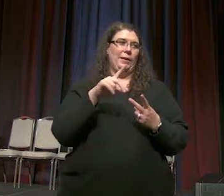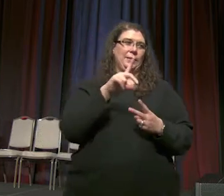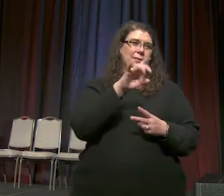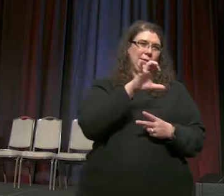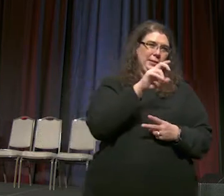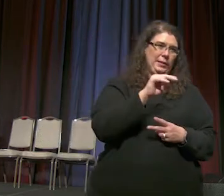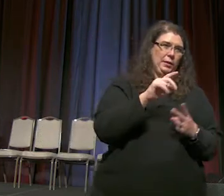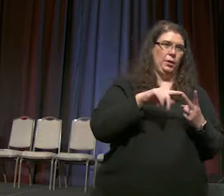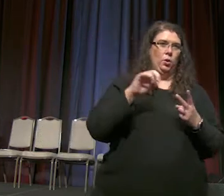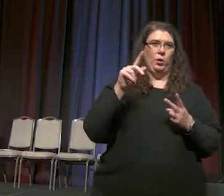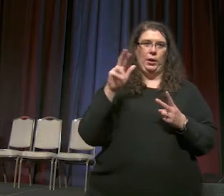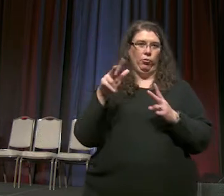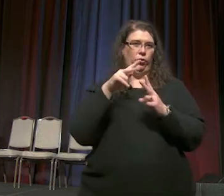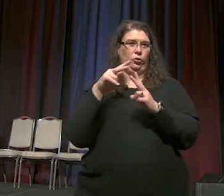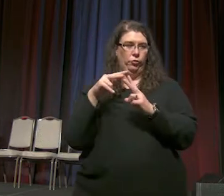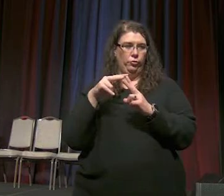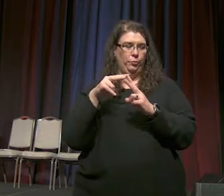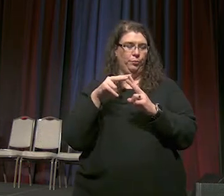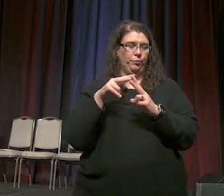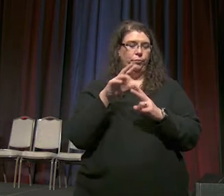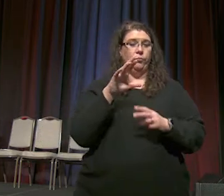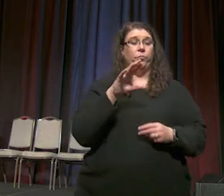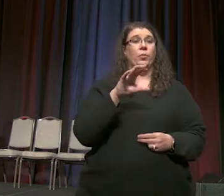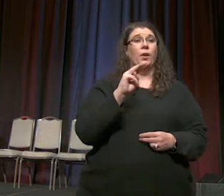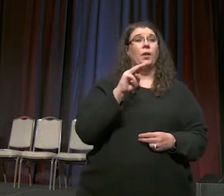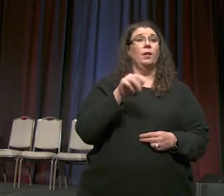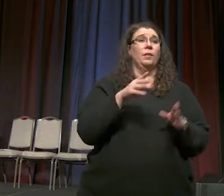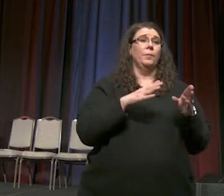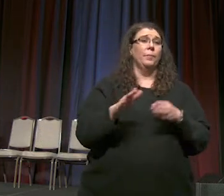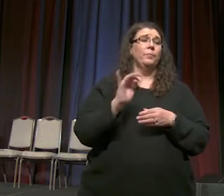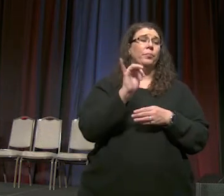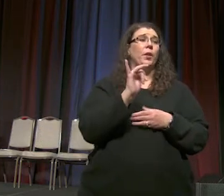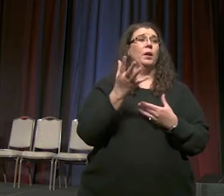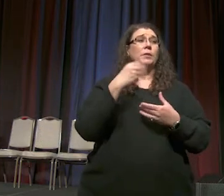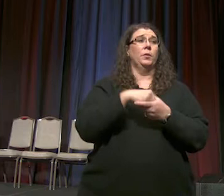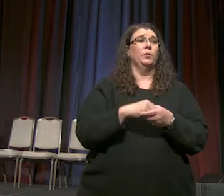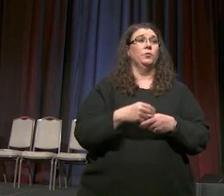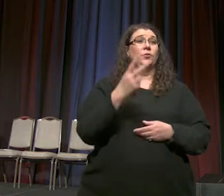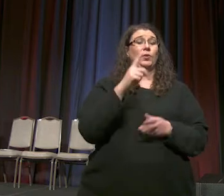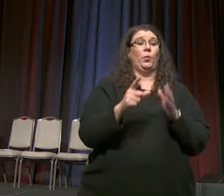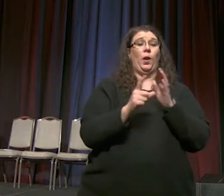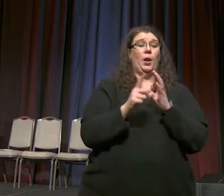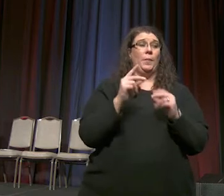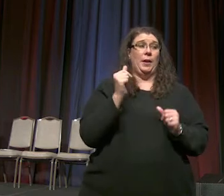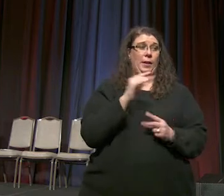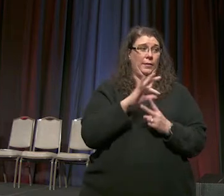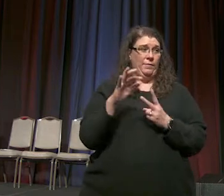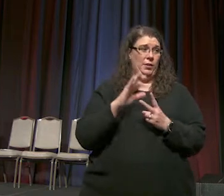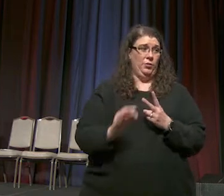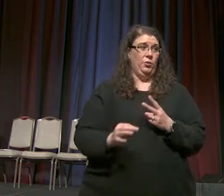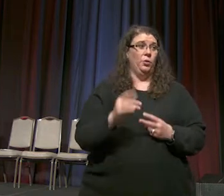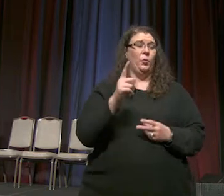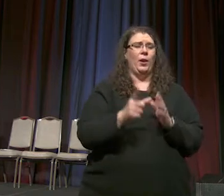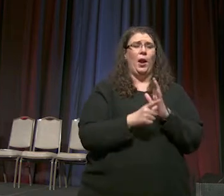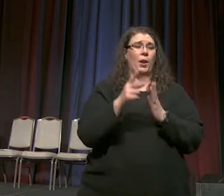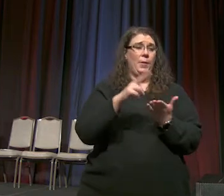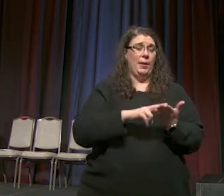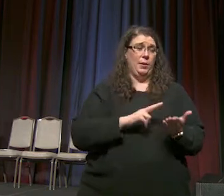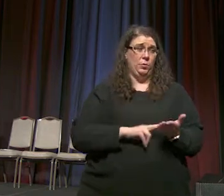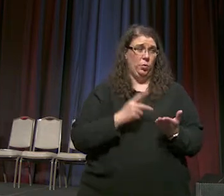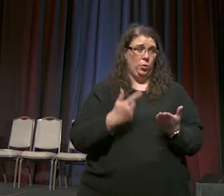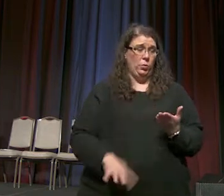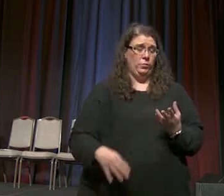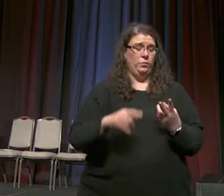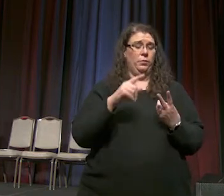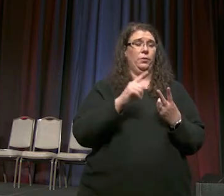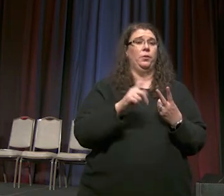elder. Compass will also include 2 automatic features. One is called automatic enrollment. The other one is